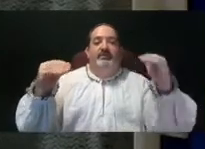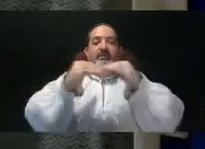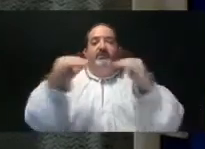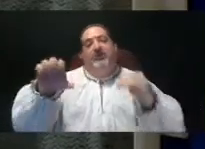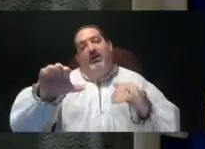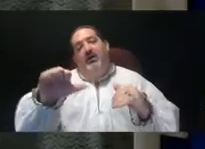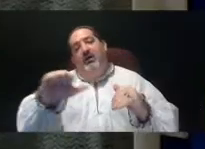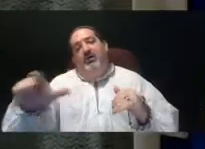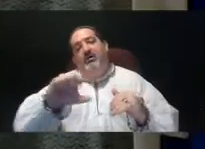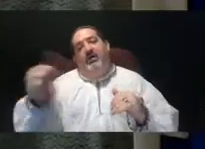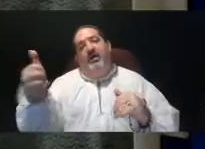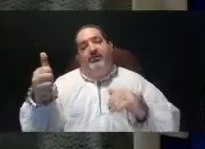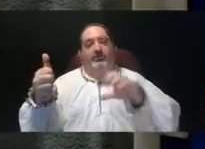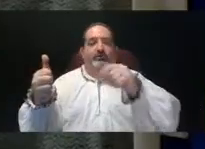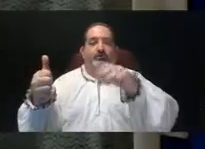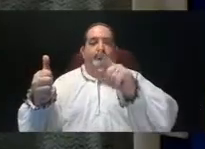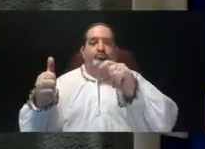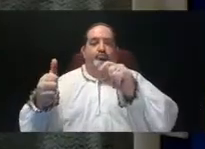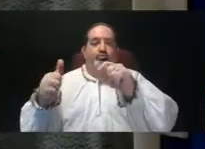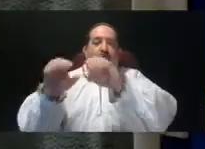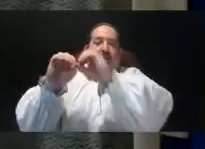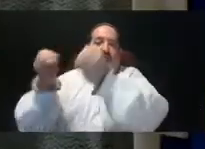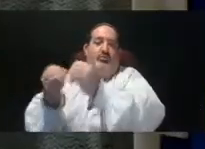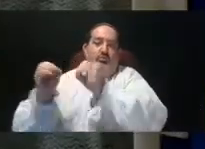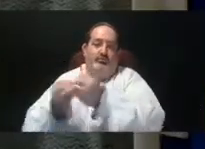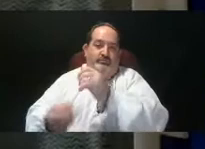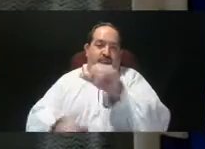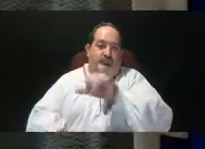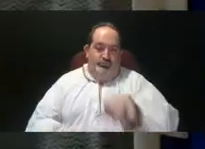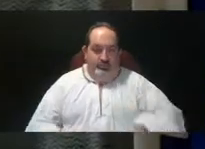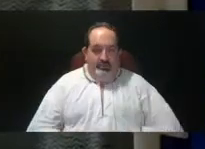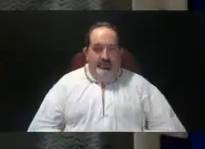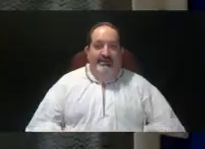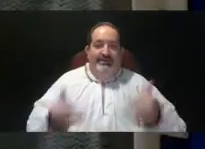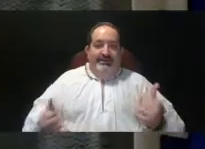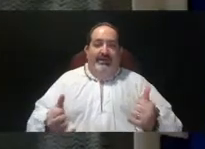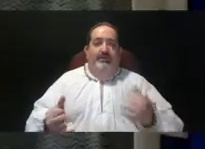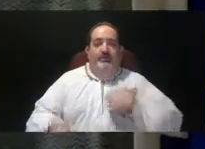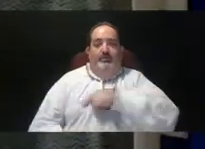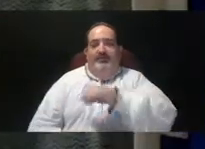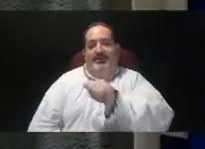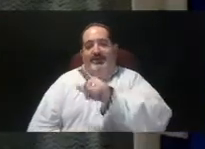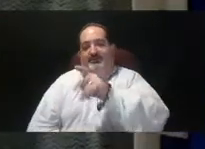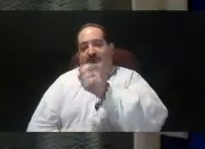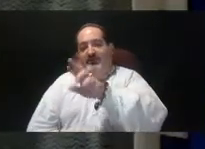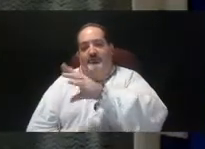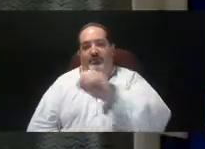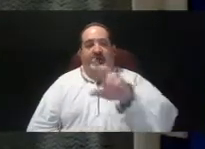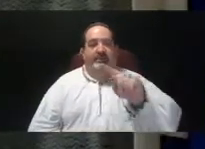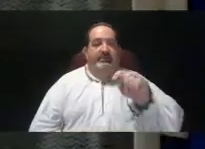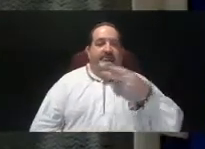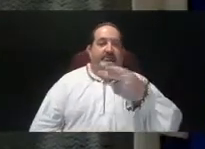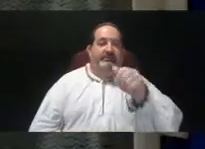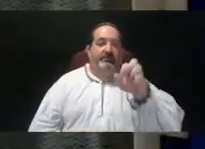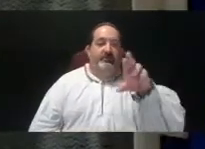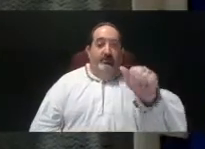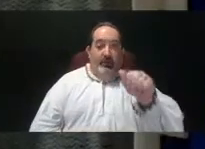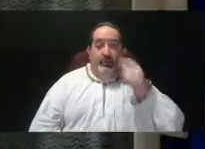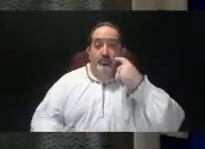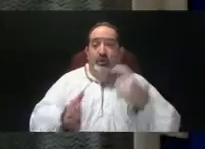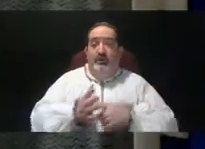precedence with all other grant-bearing orders of Caid. Now, therefore, do we, Alexander and Tahira,